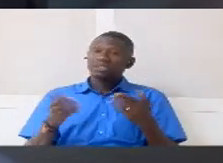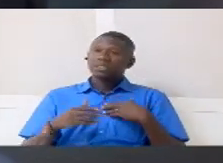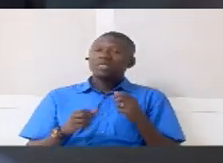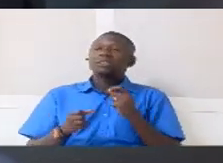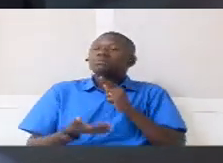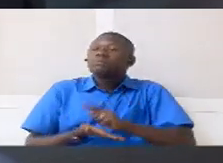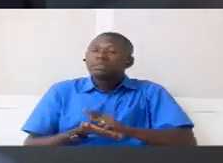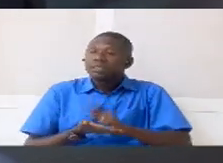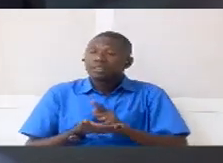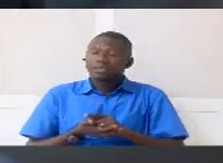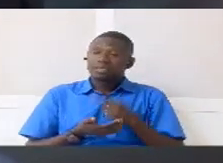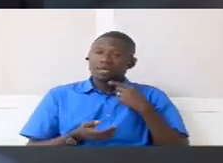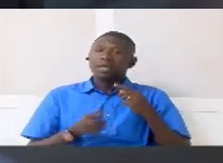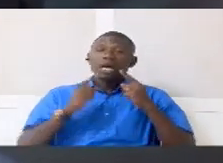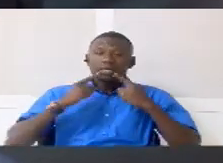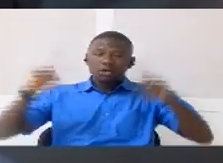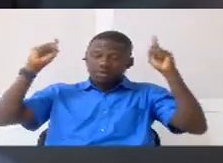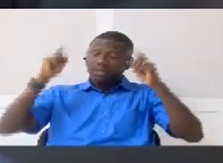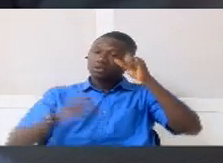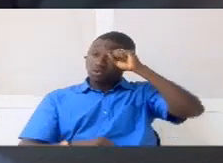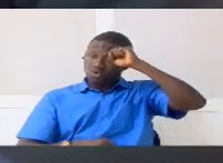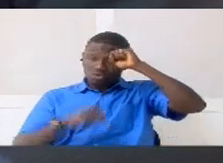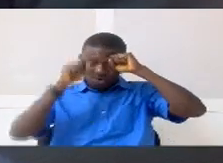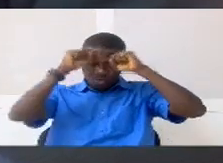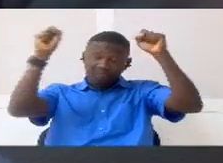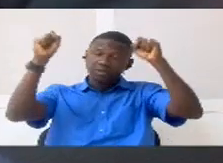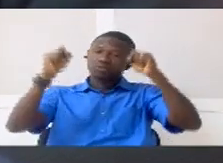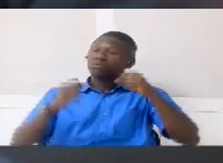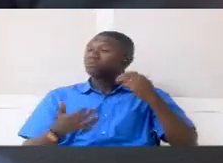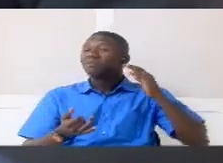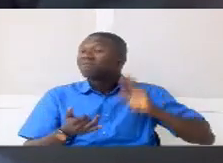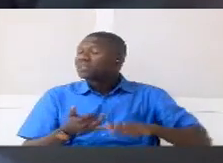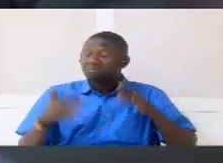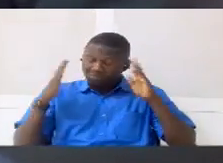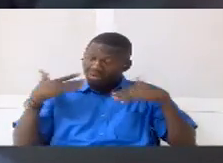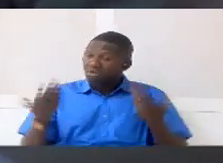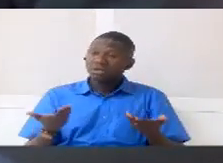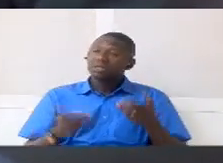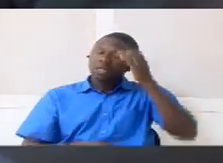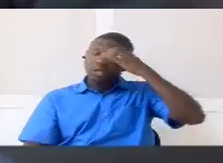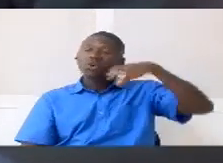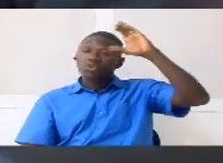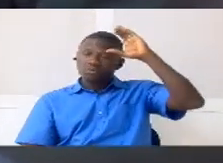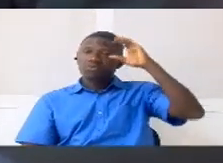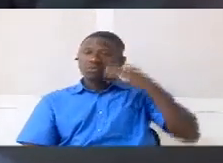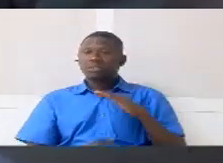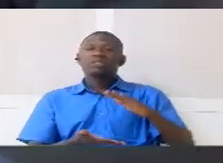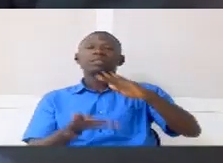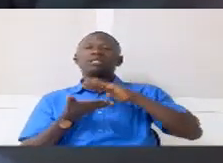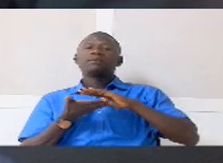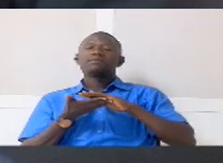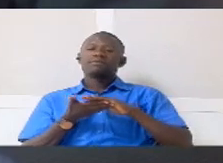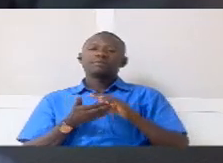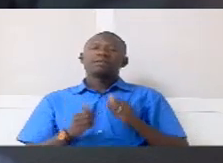state of emergency declared by the government would last, the Commission consulted and received guidance from the Minister